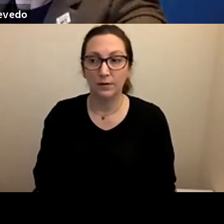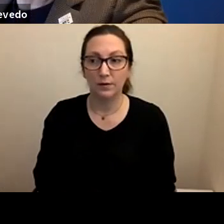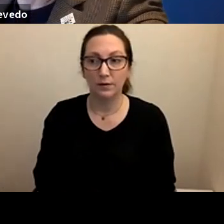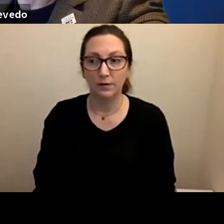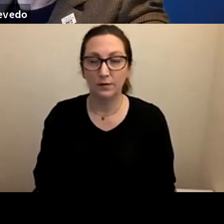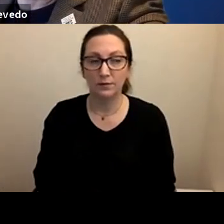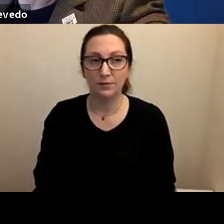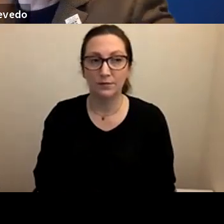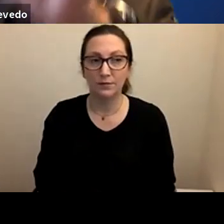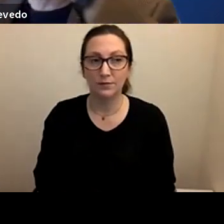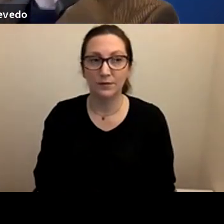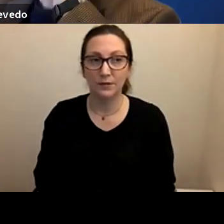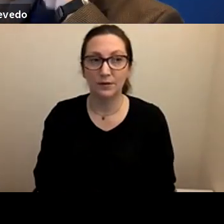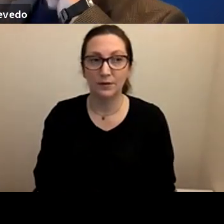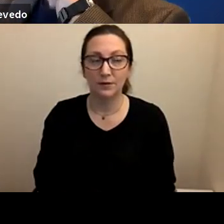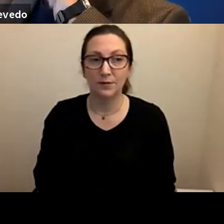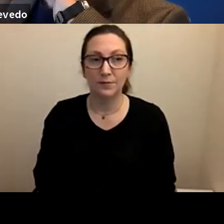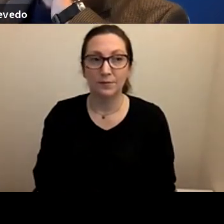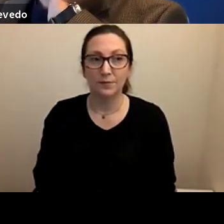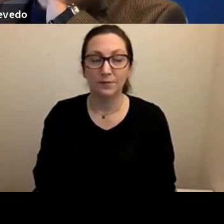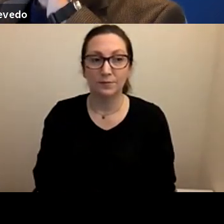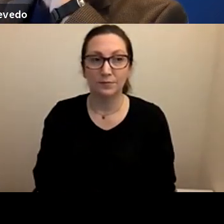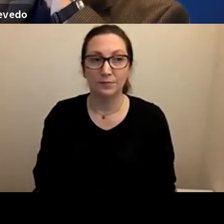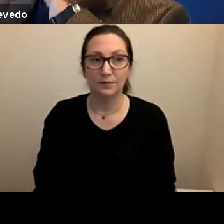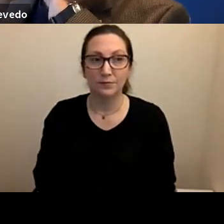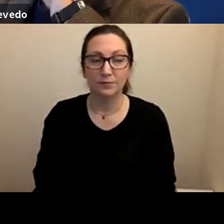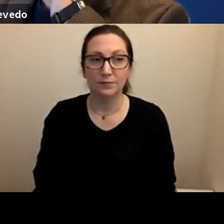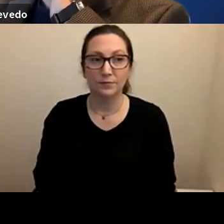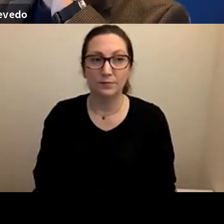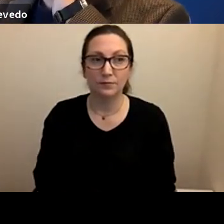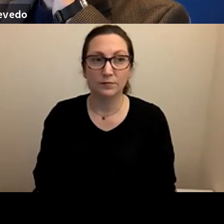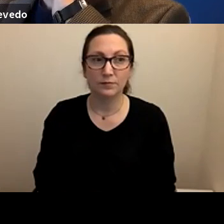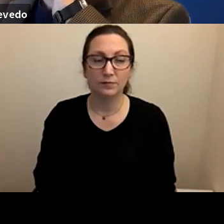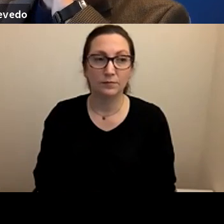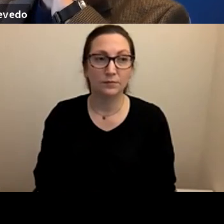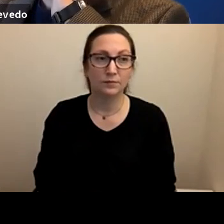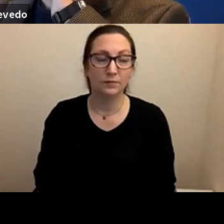I'm always looking for ways to think about things that help